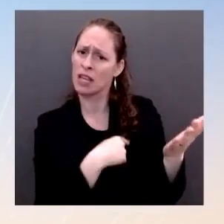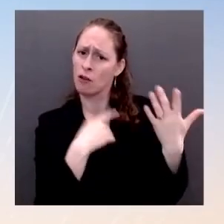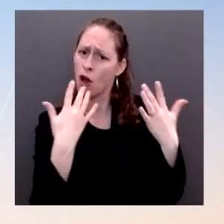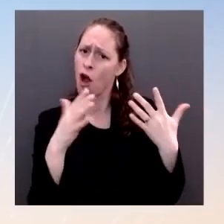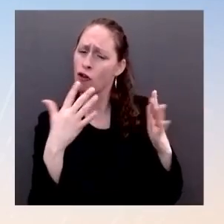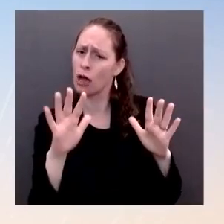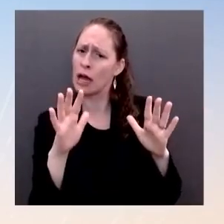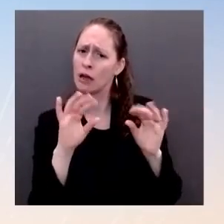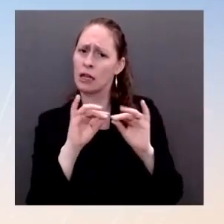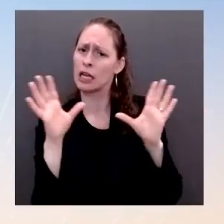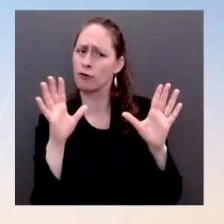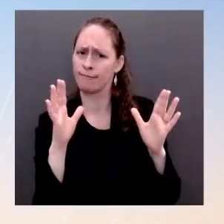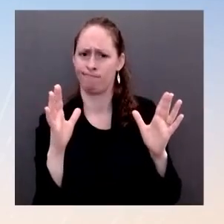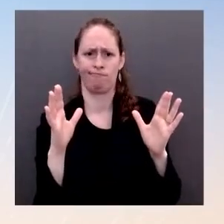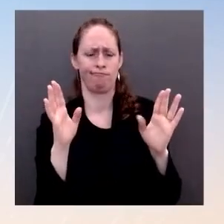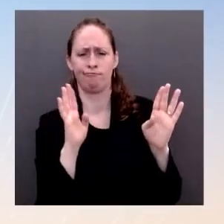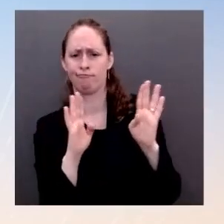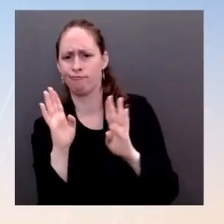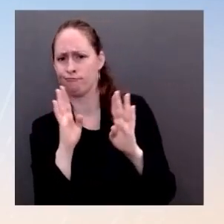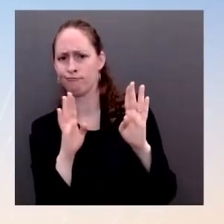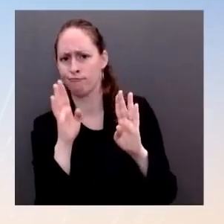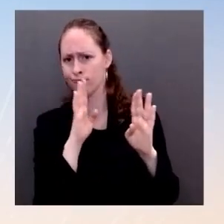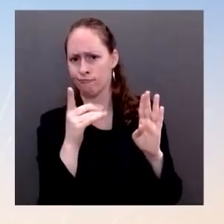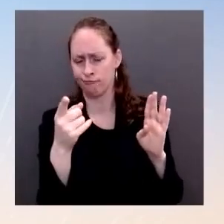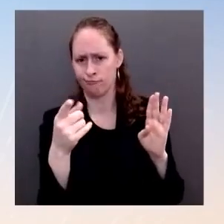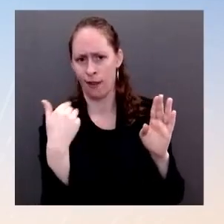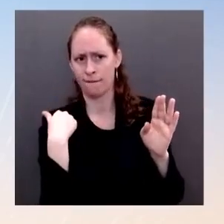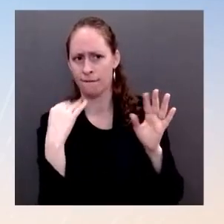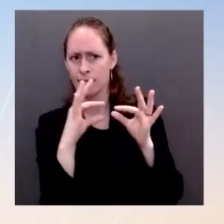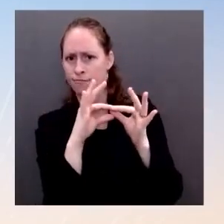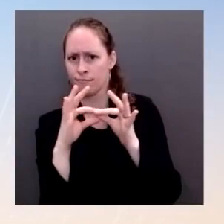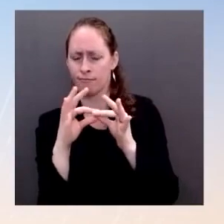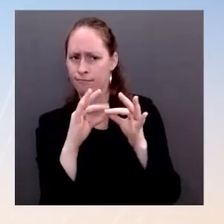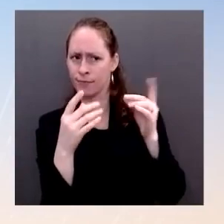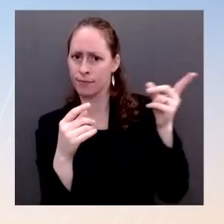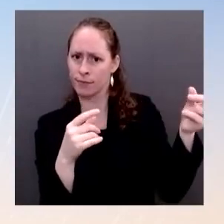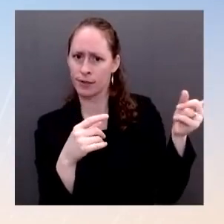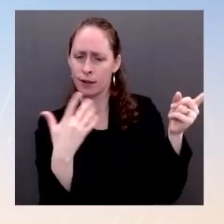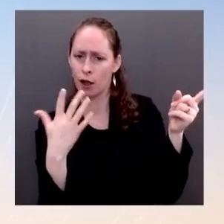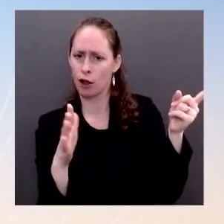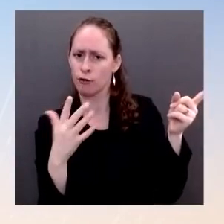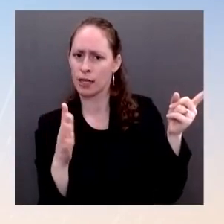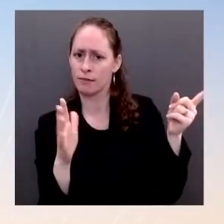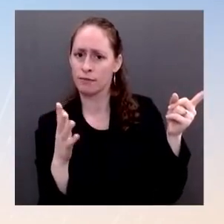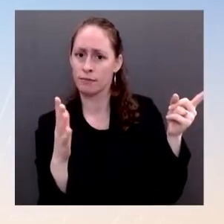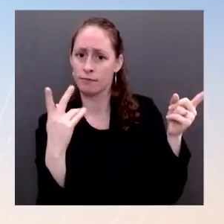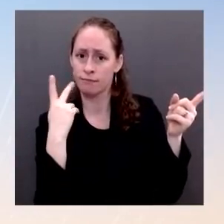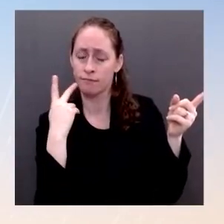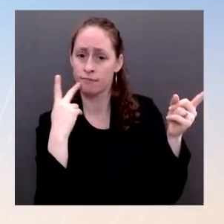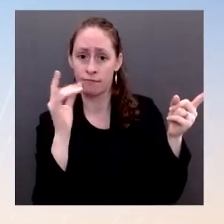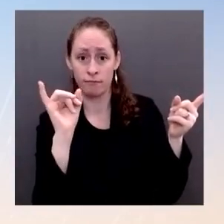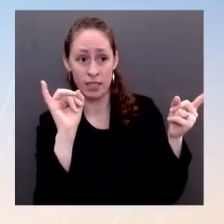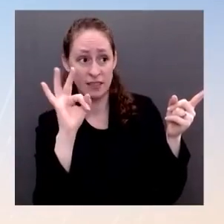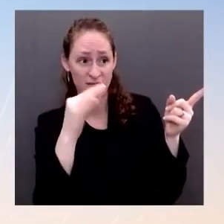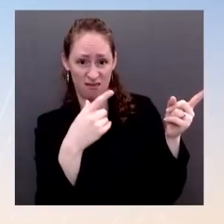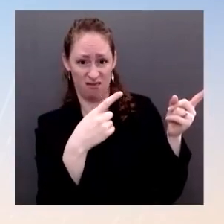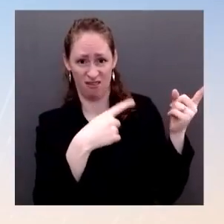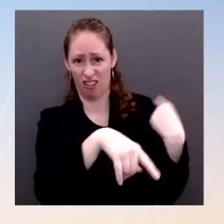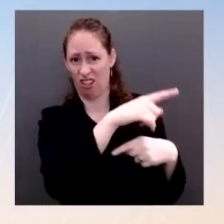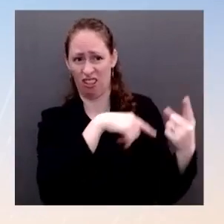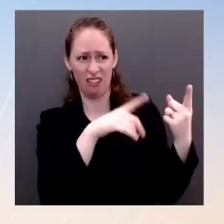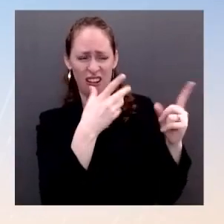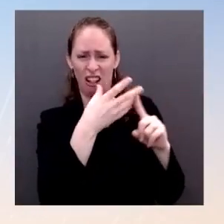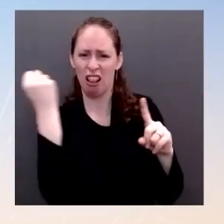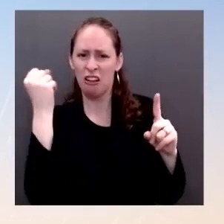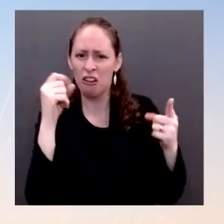at the same time, work with a range of companies, even when we voice our concerns about issues that we don't agree with. Let me do this the last one,